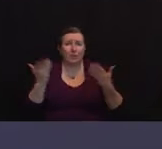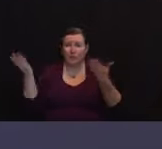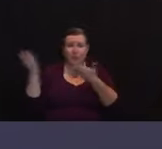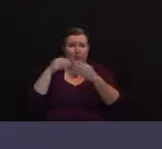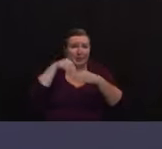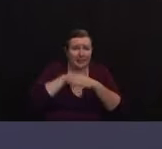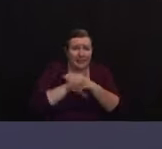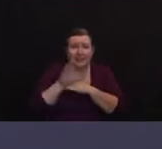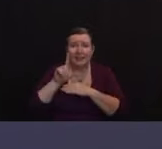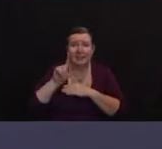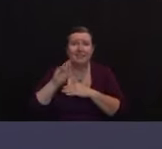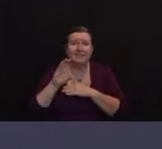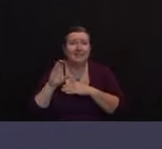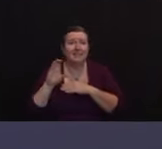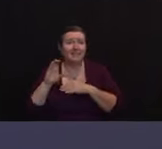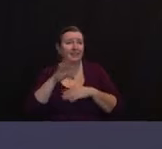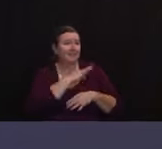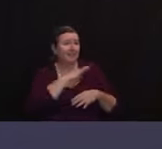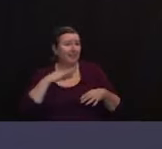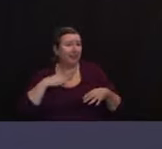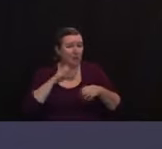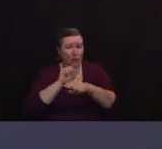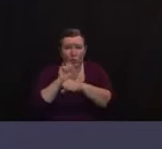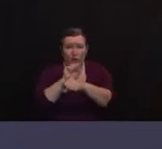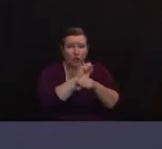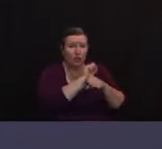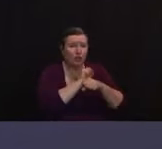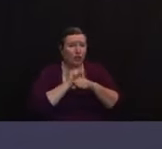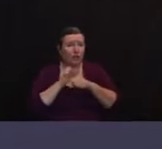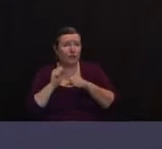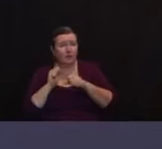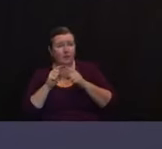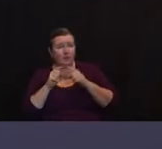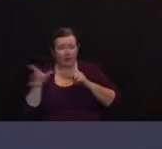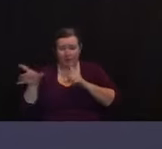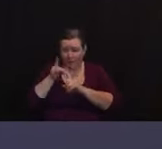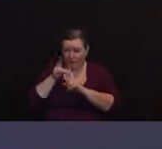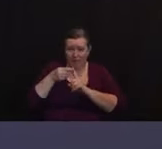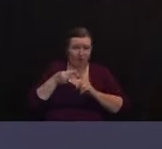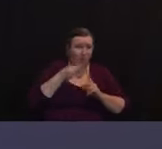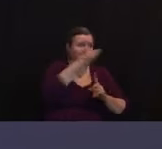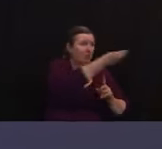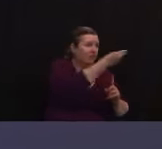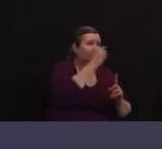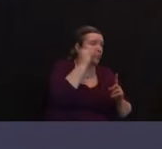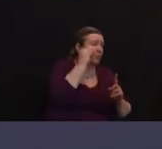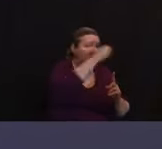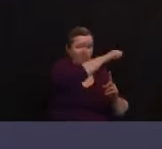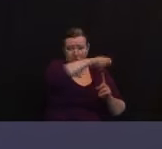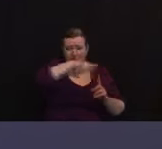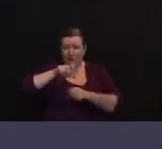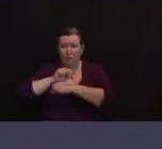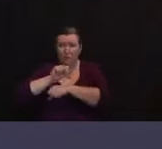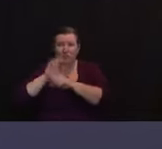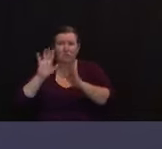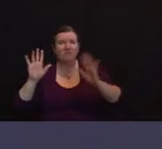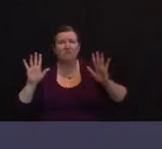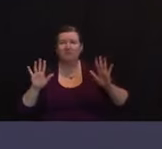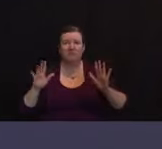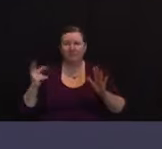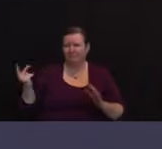another staff member and bringing it home. So that number's going to, I know you join me in this plea, that number's going to